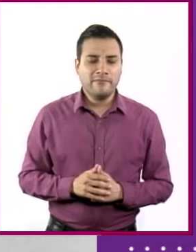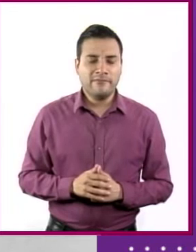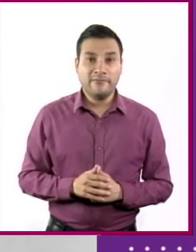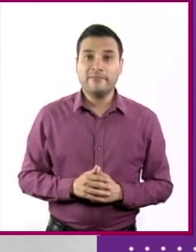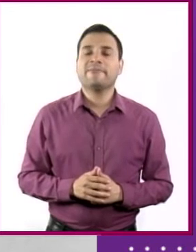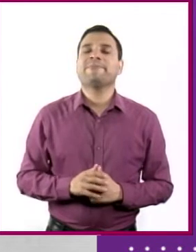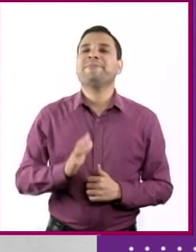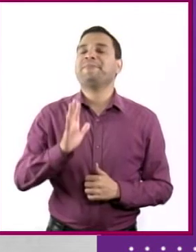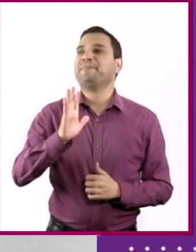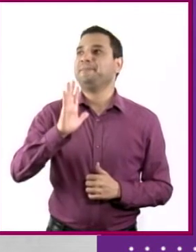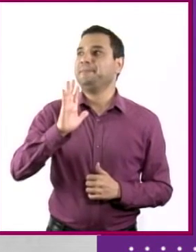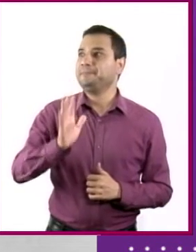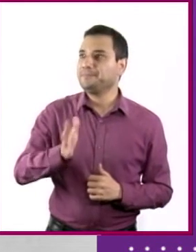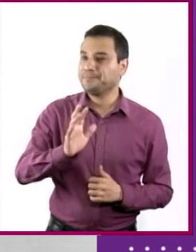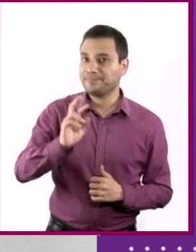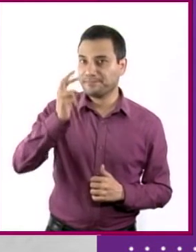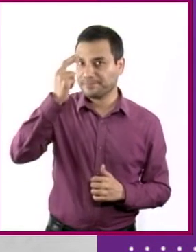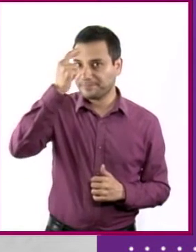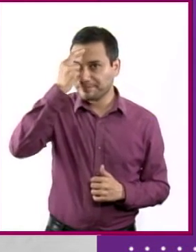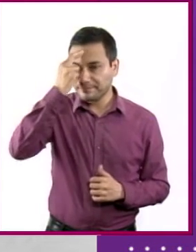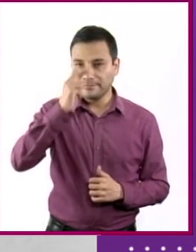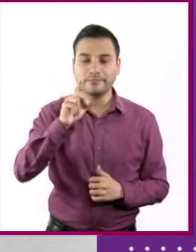That reminds me of Helen Keller.